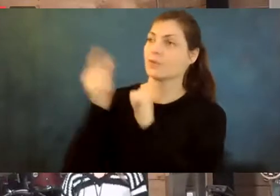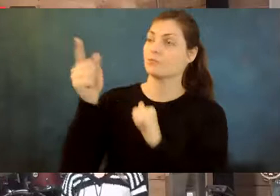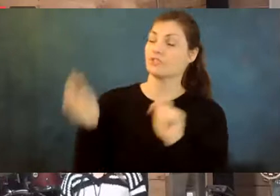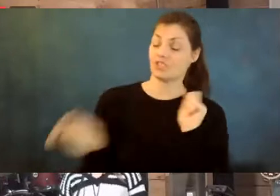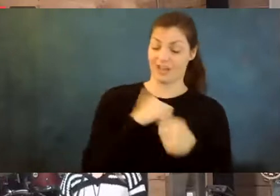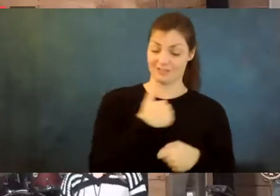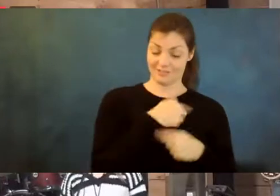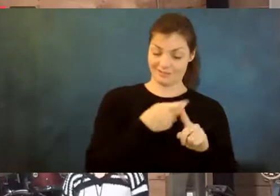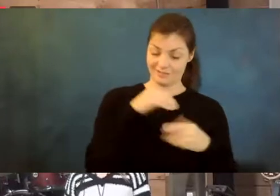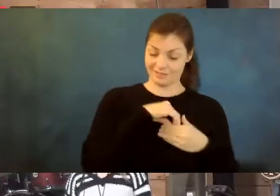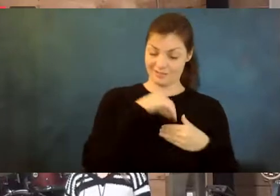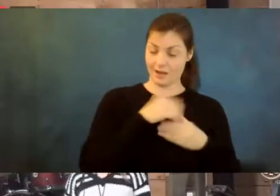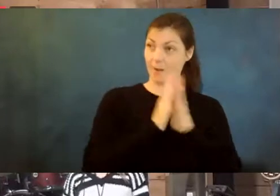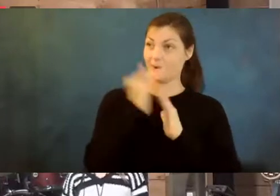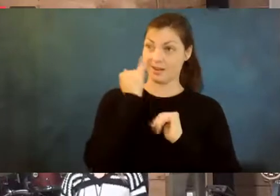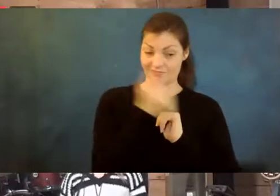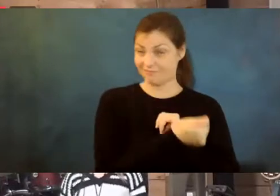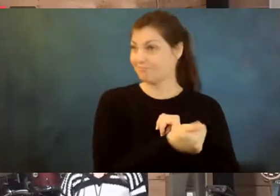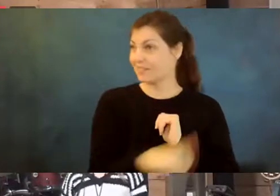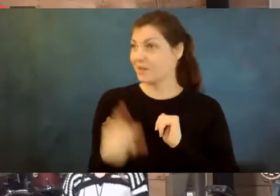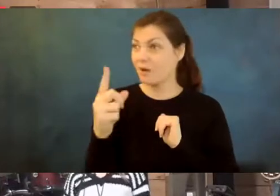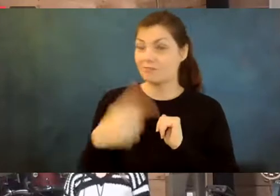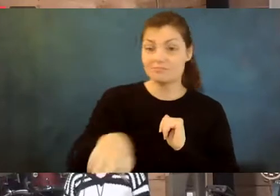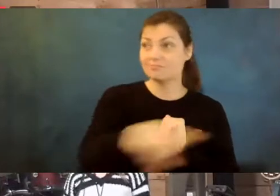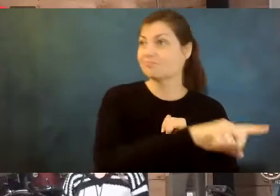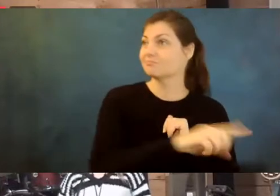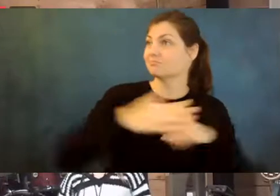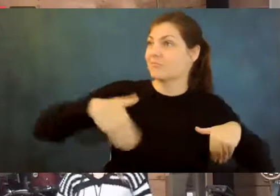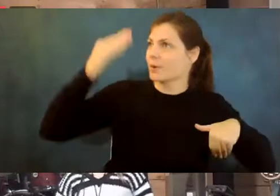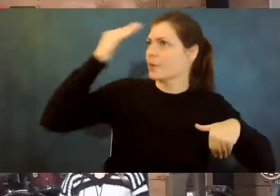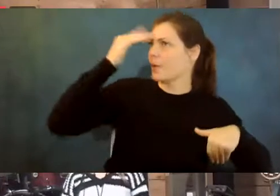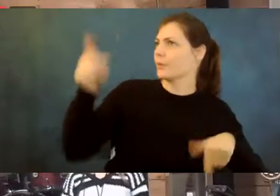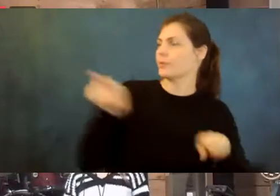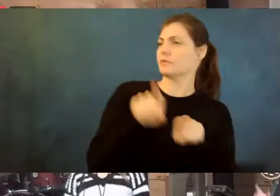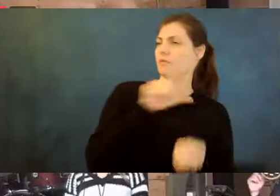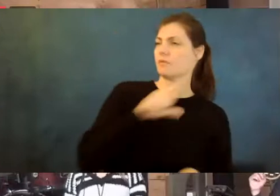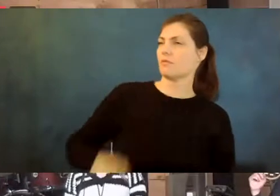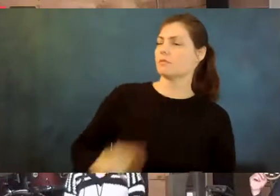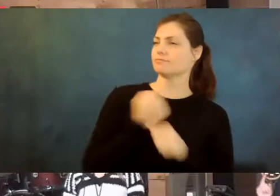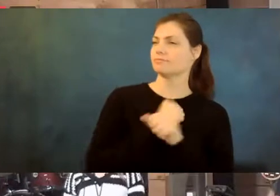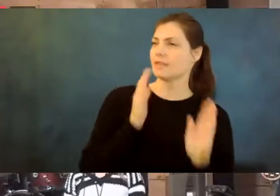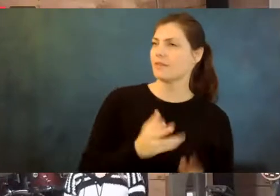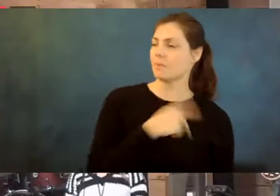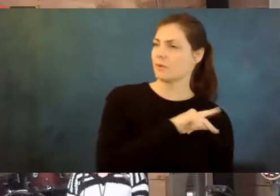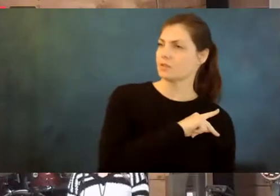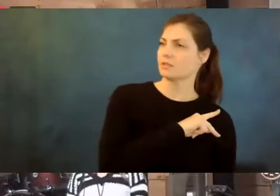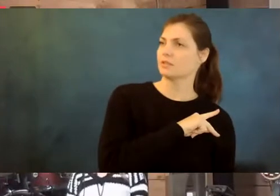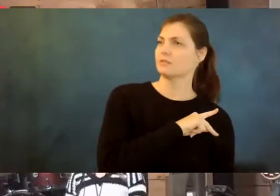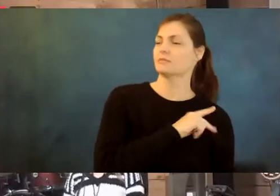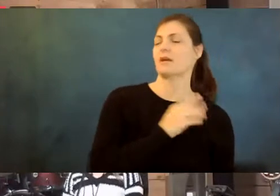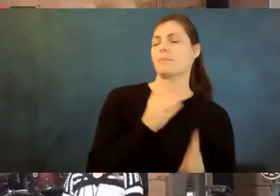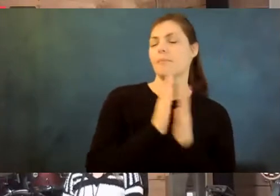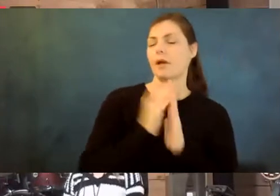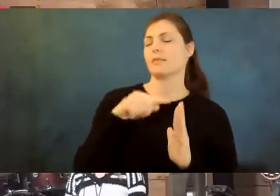pray if there's anybody in here who does not know you as Lord and Savior personally today, that they would be hidden in